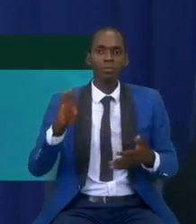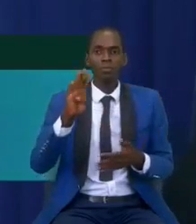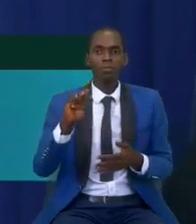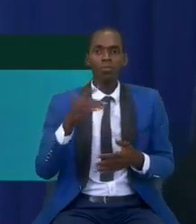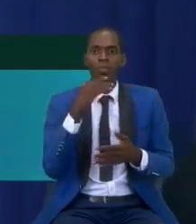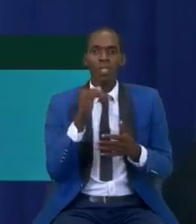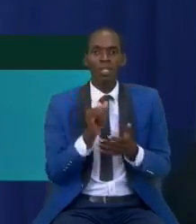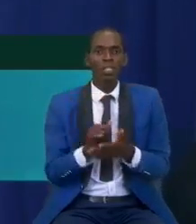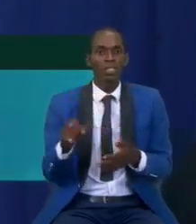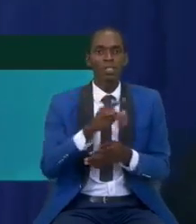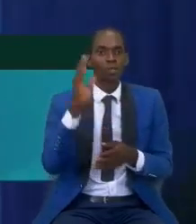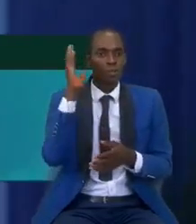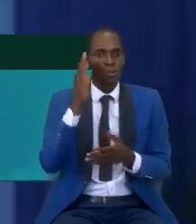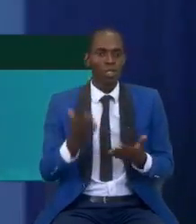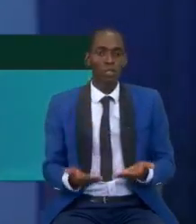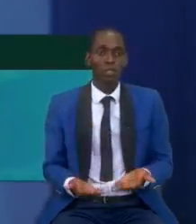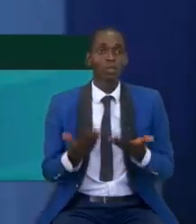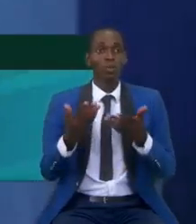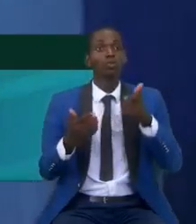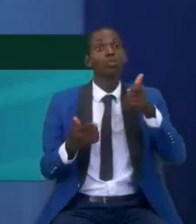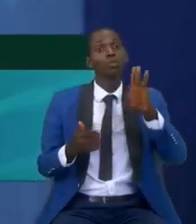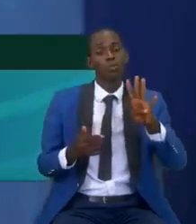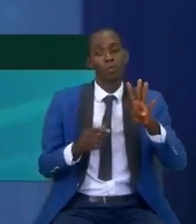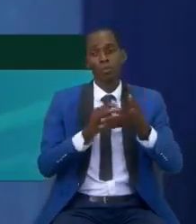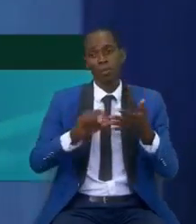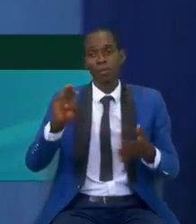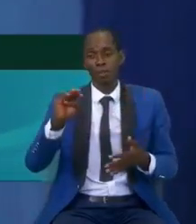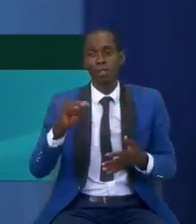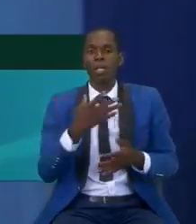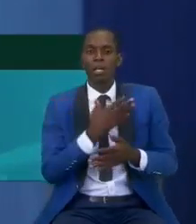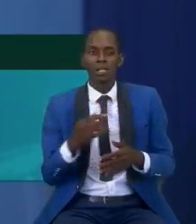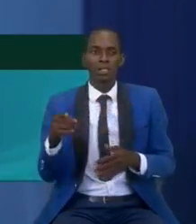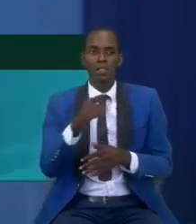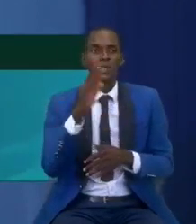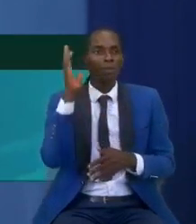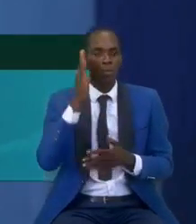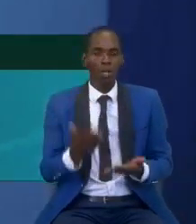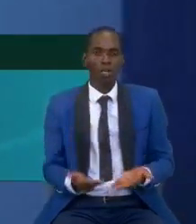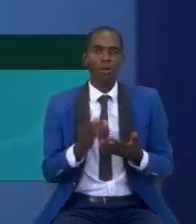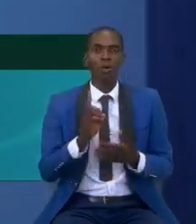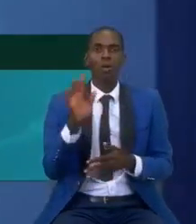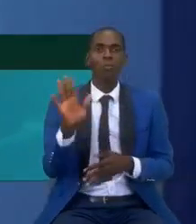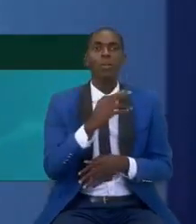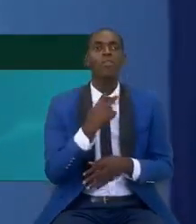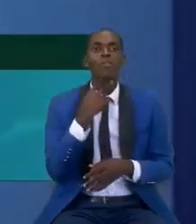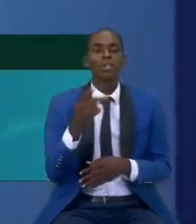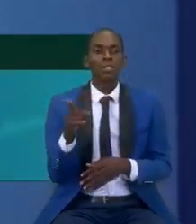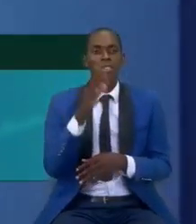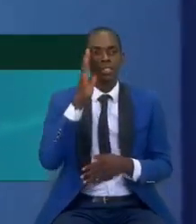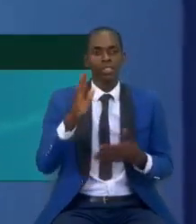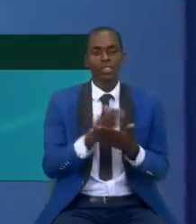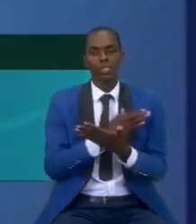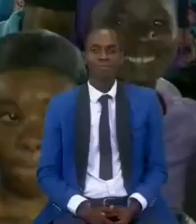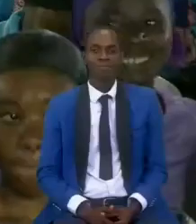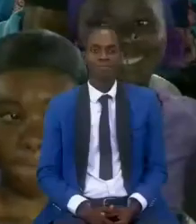the Lord, and they shall cry aloud from the sea. It's telling us what the people will